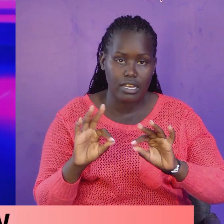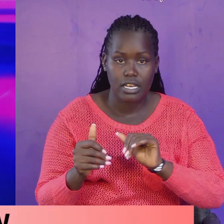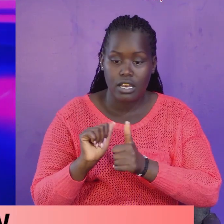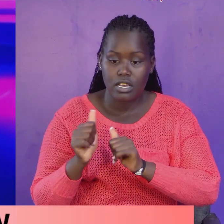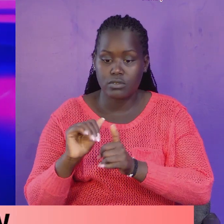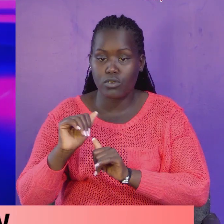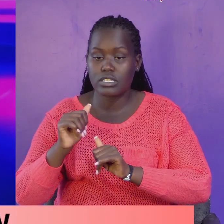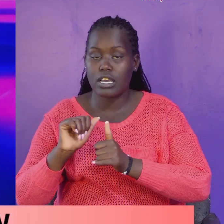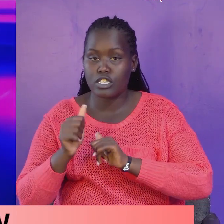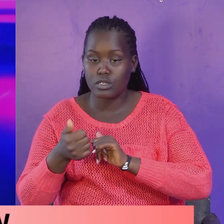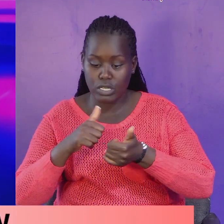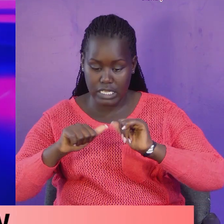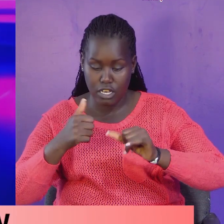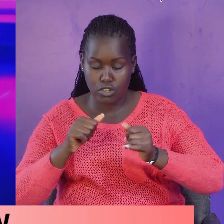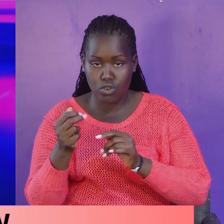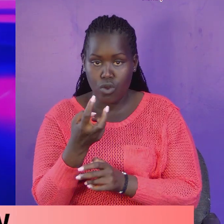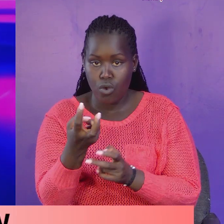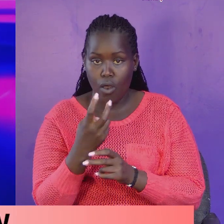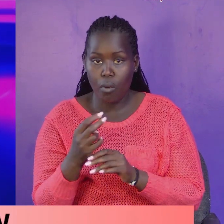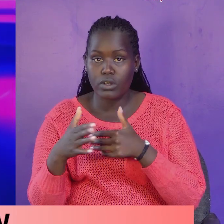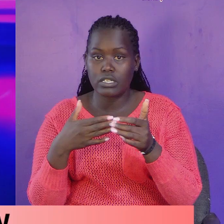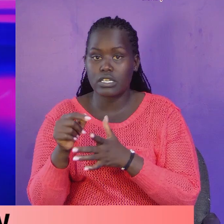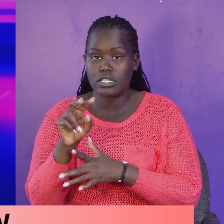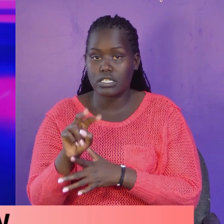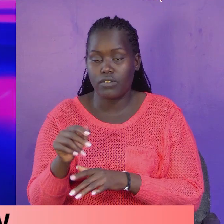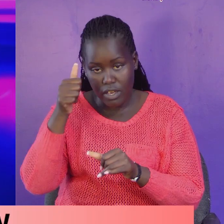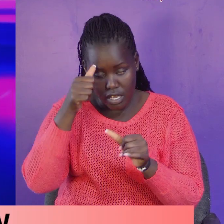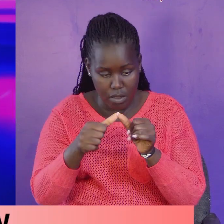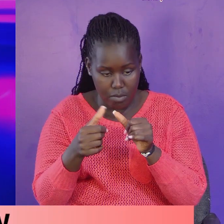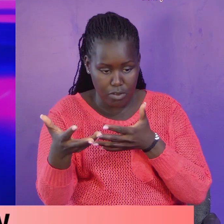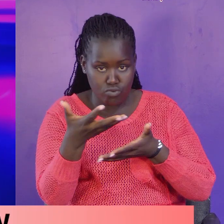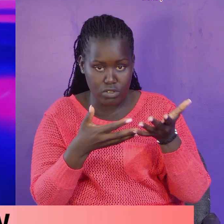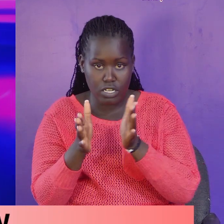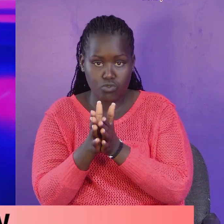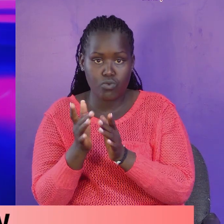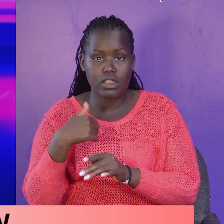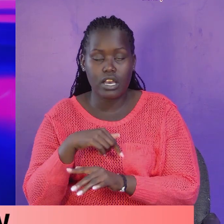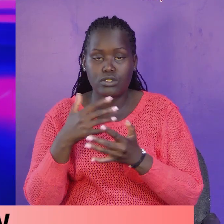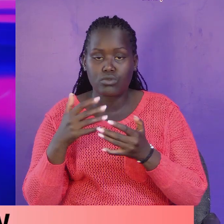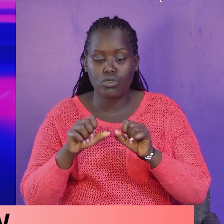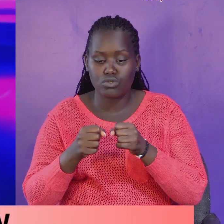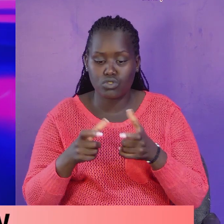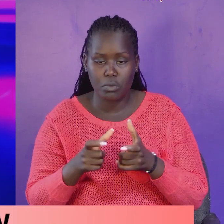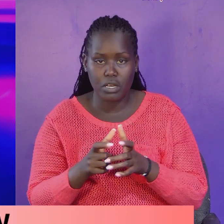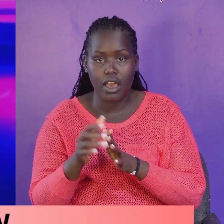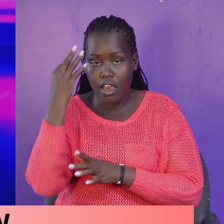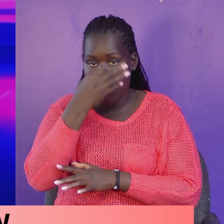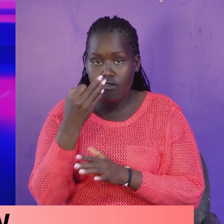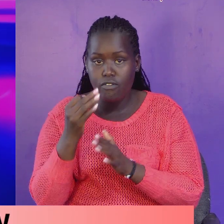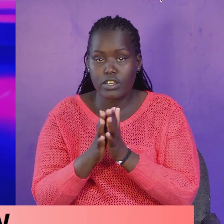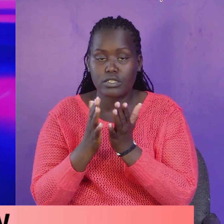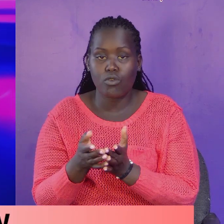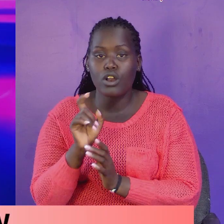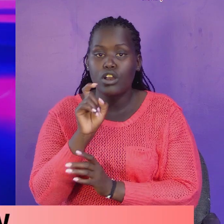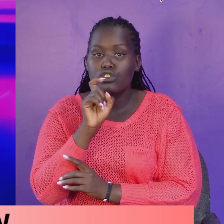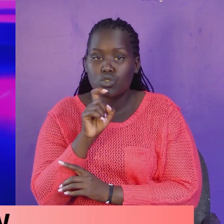watching Science TV, and remember to interact with us on all our social media platforms: Facebook, X,